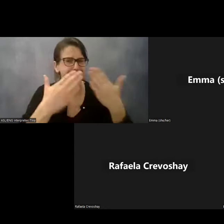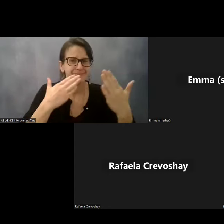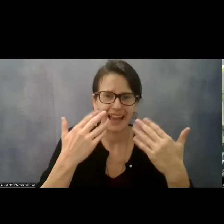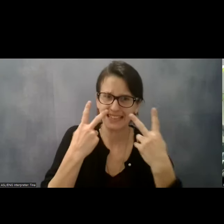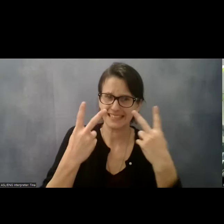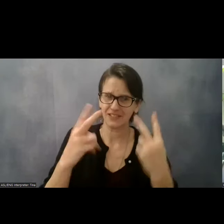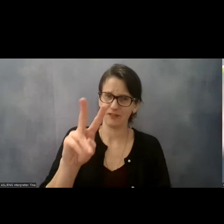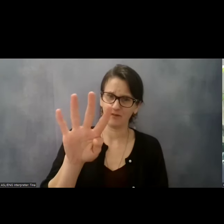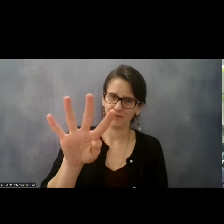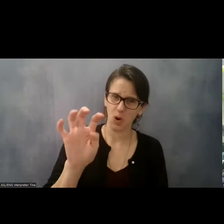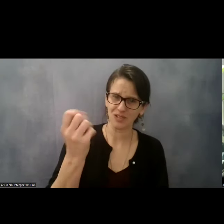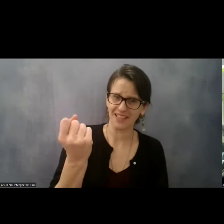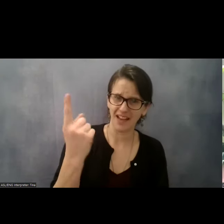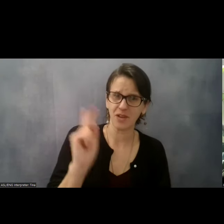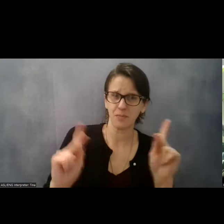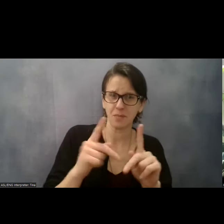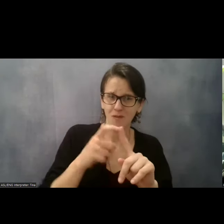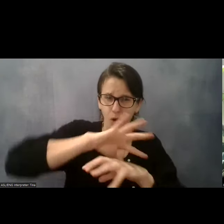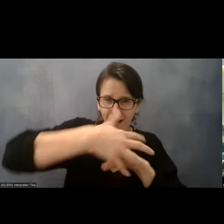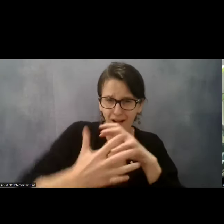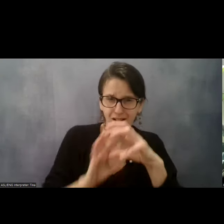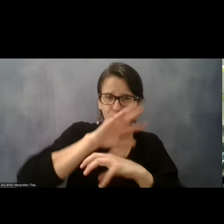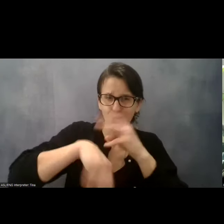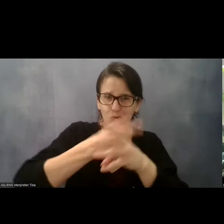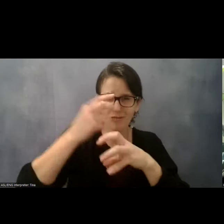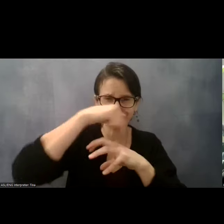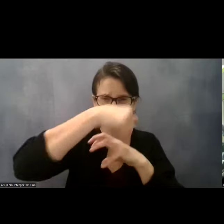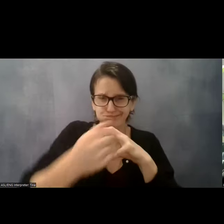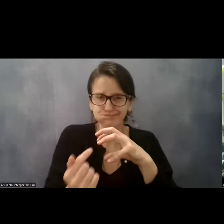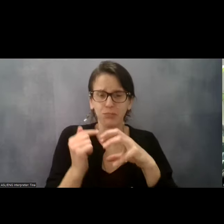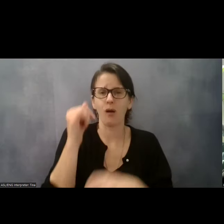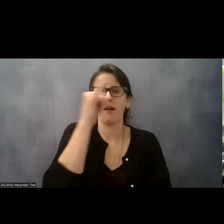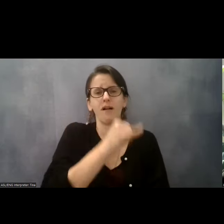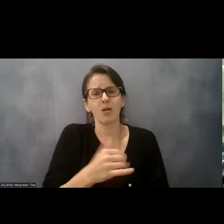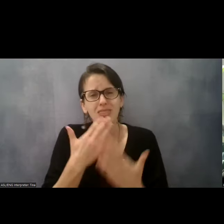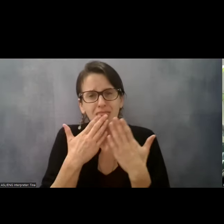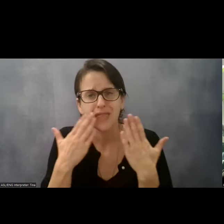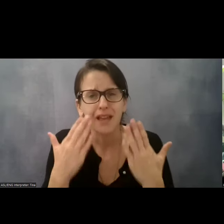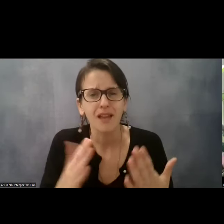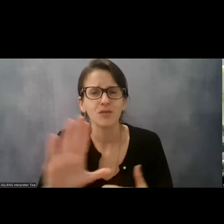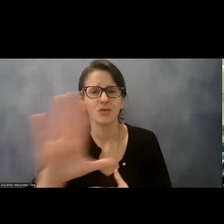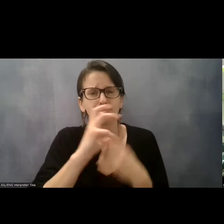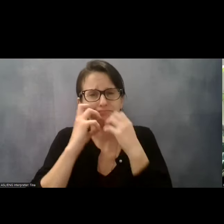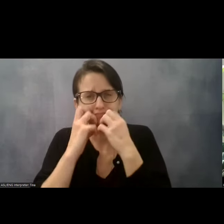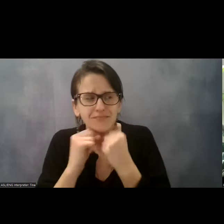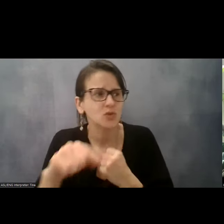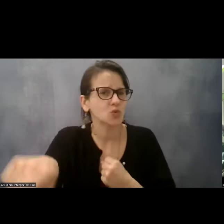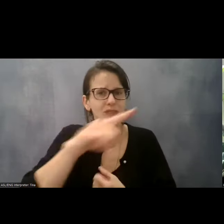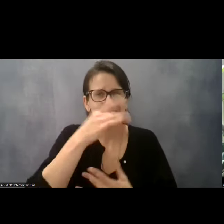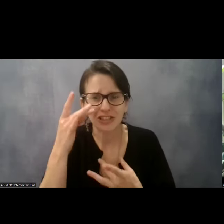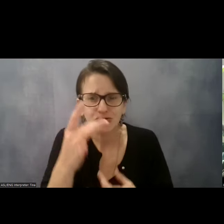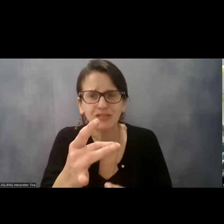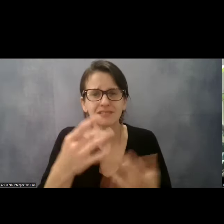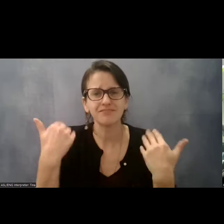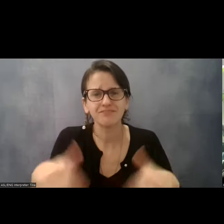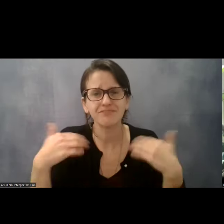and all from all around the world. Thank you for caring. Thank you for being interested in growing food and what that